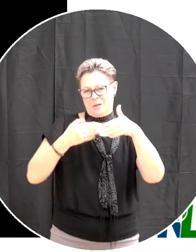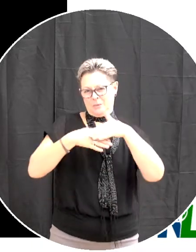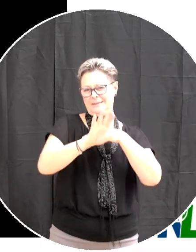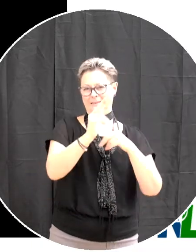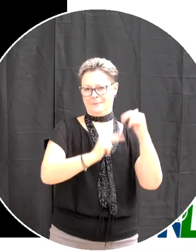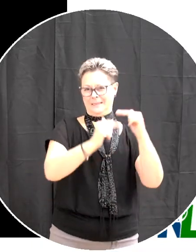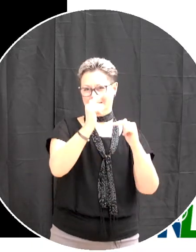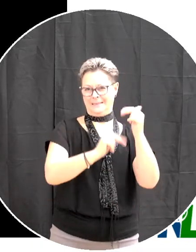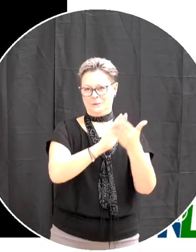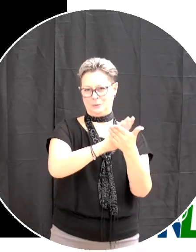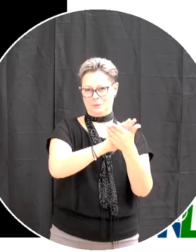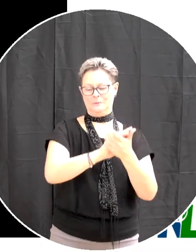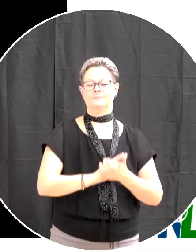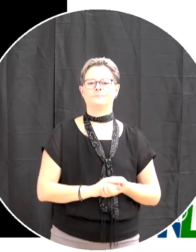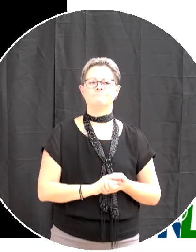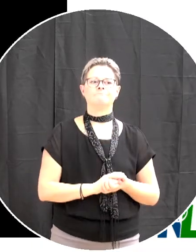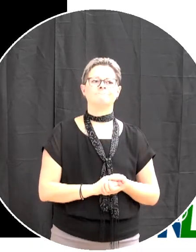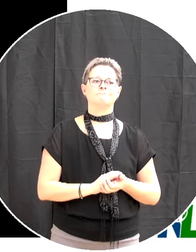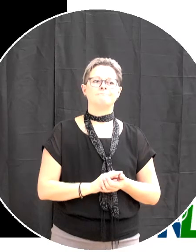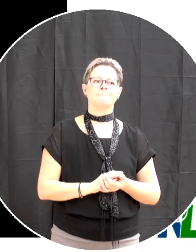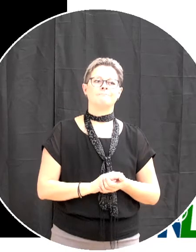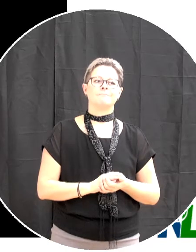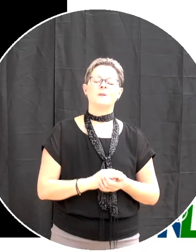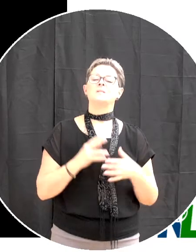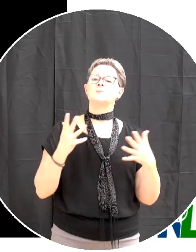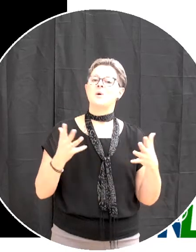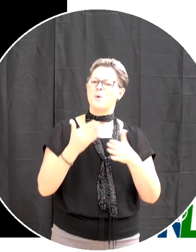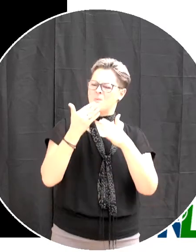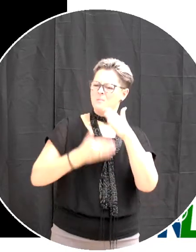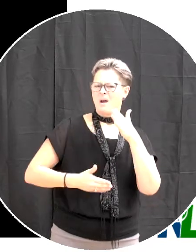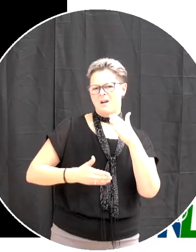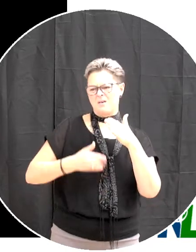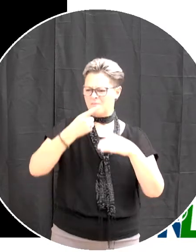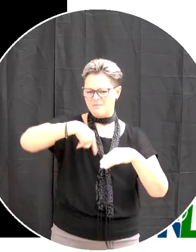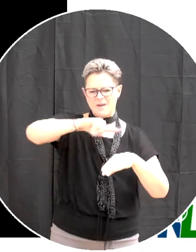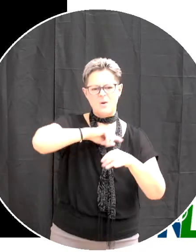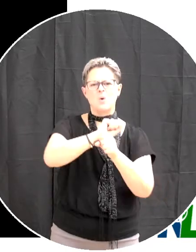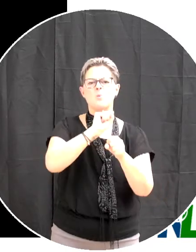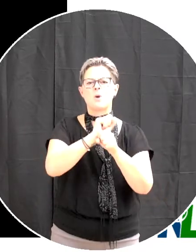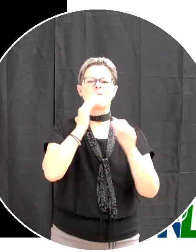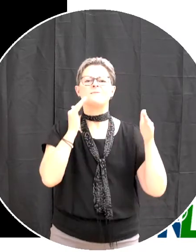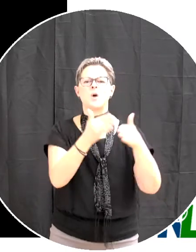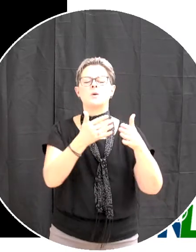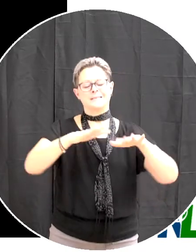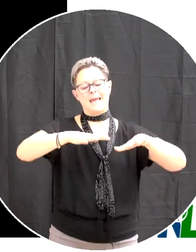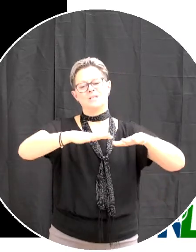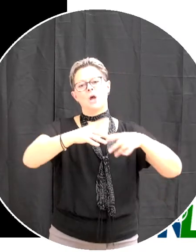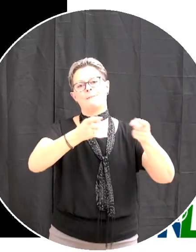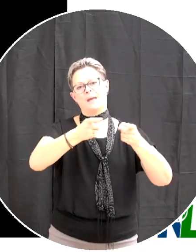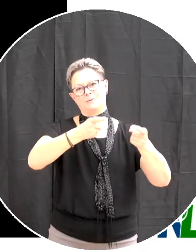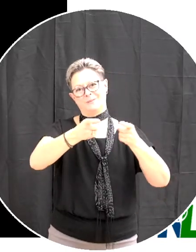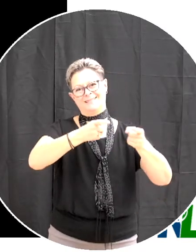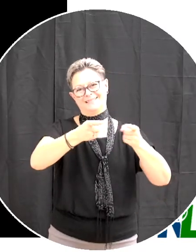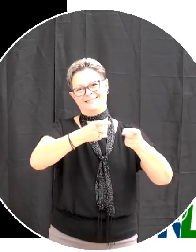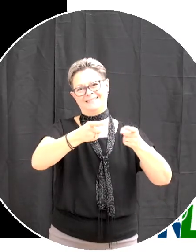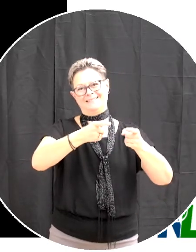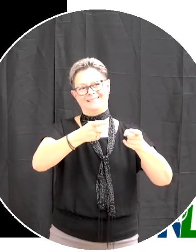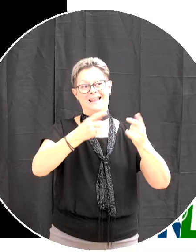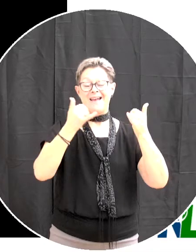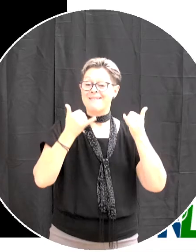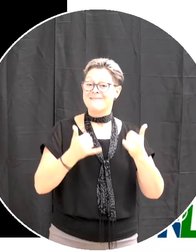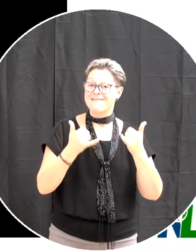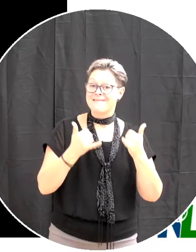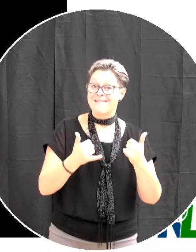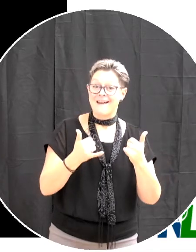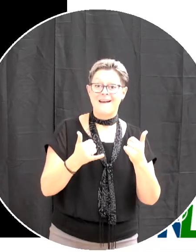So a large part of our efforts this year focused on anxiety management, and we're now up to,